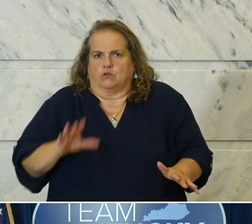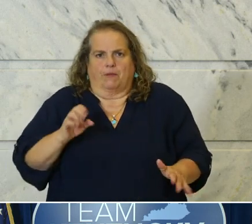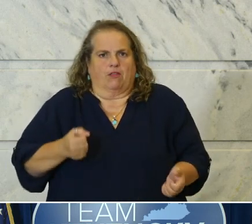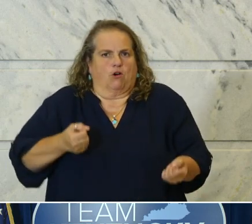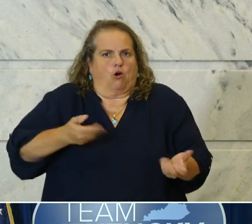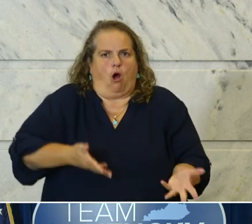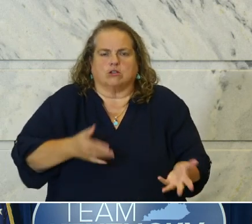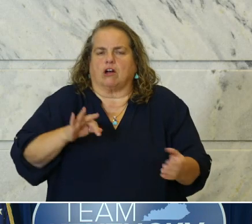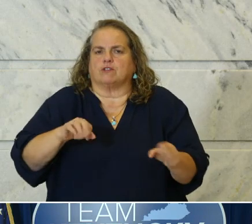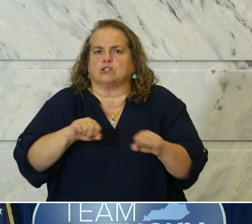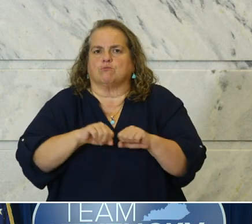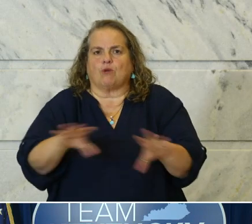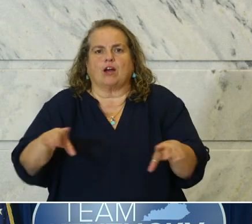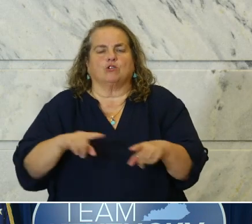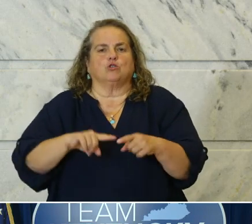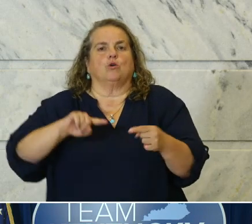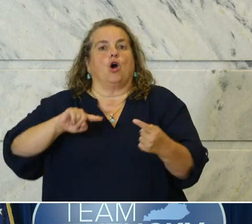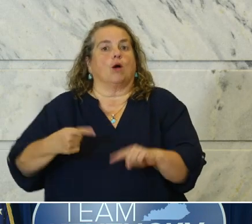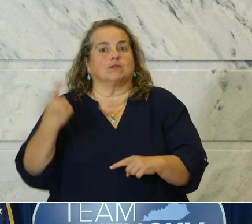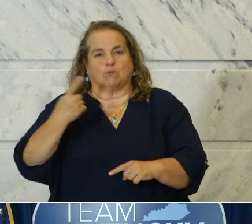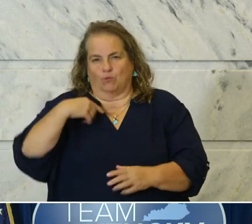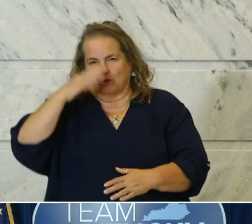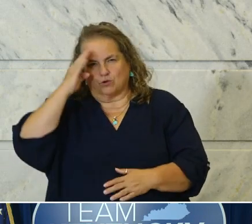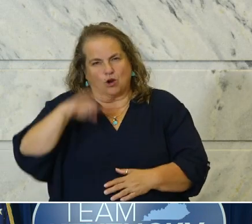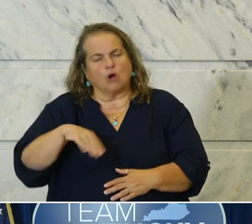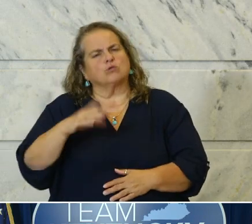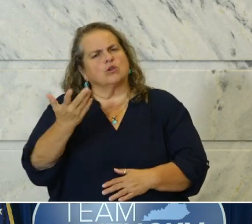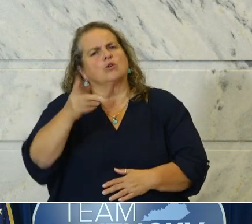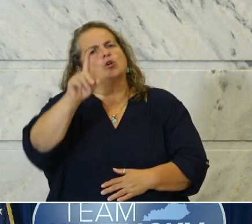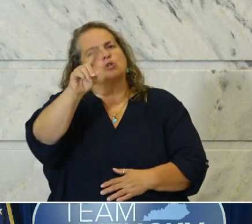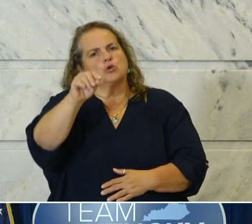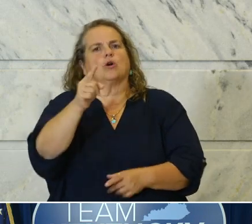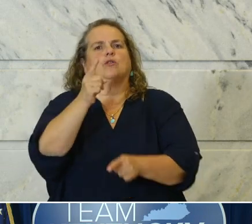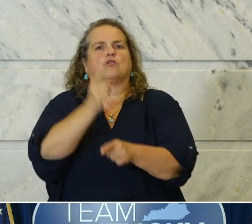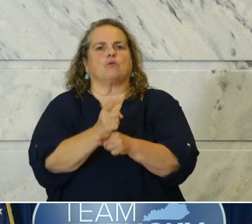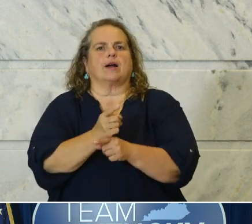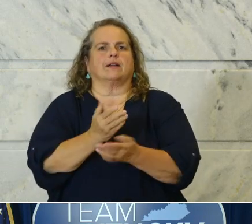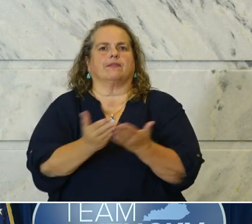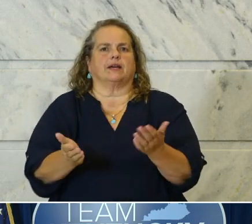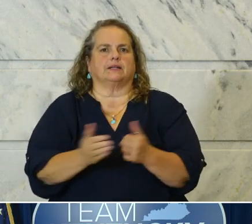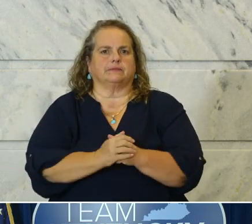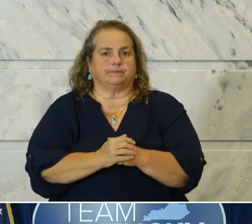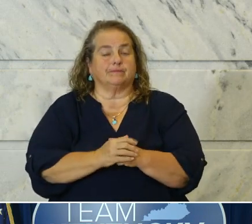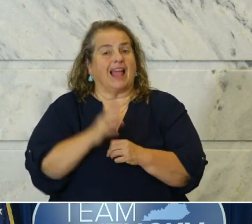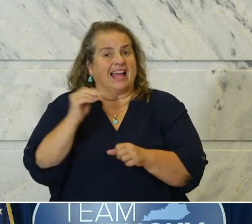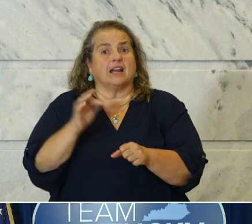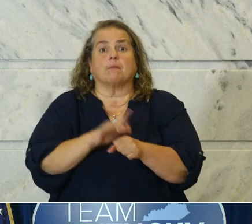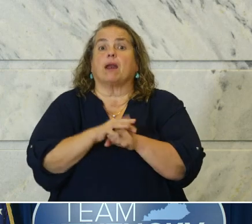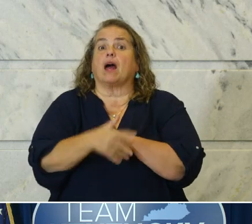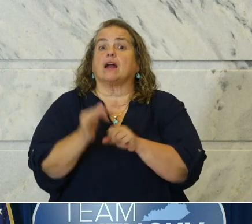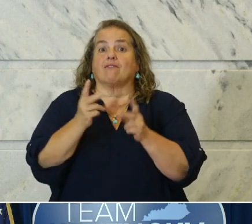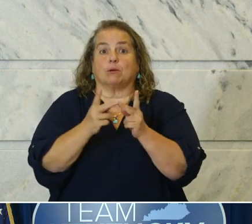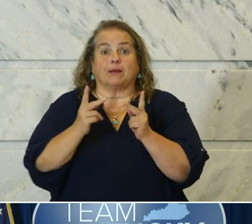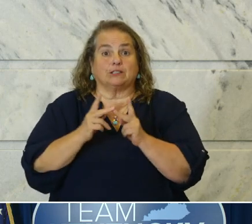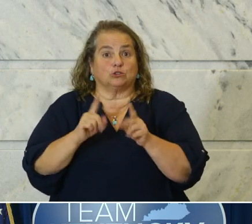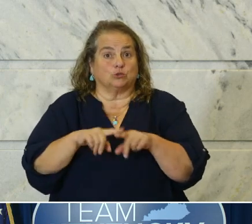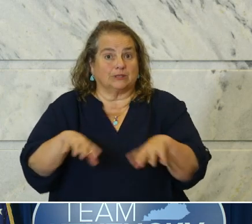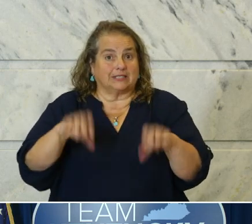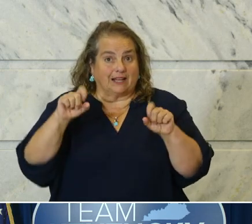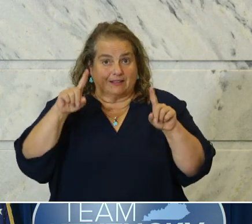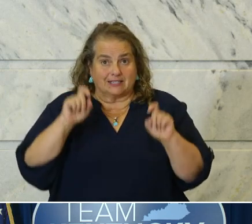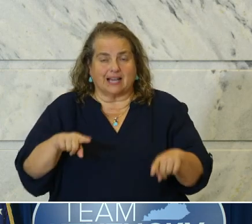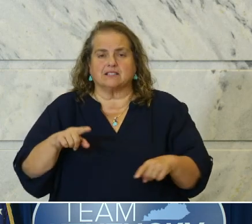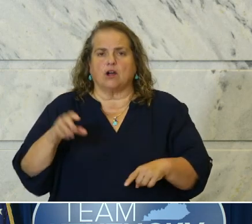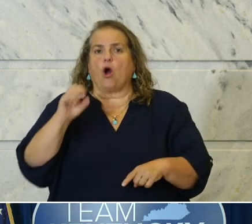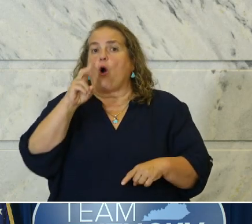spread that harms somebody, so just do the right thing. And there are plenty of places to do it. Can you put up the overall map